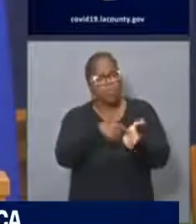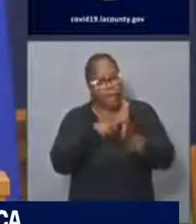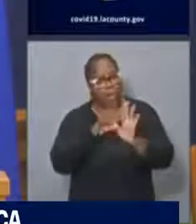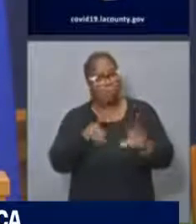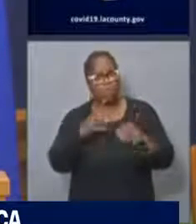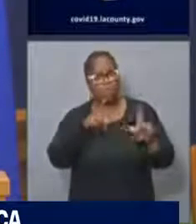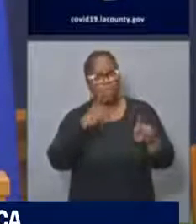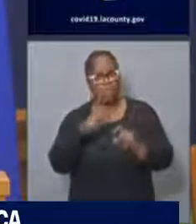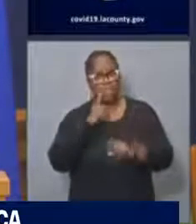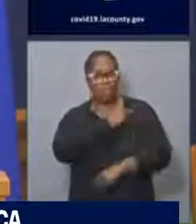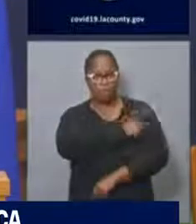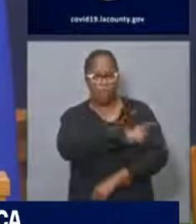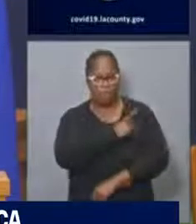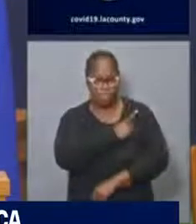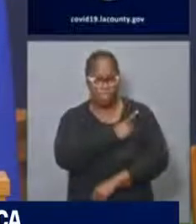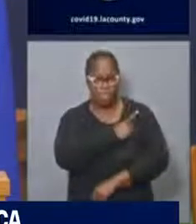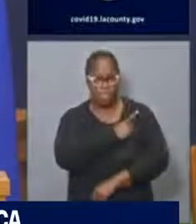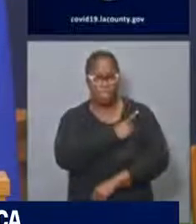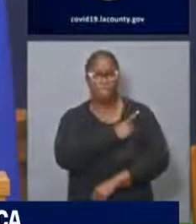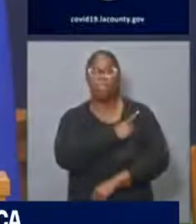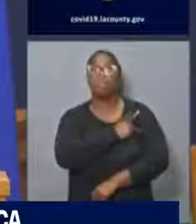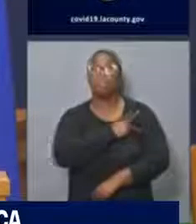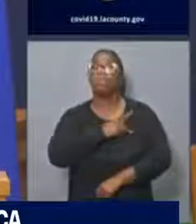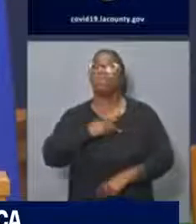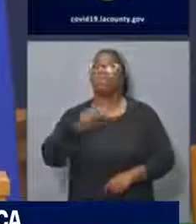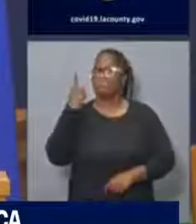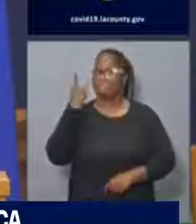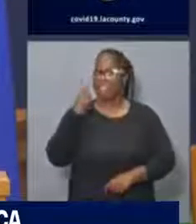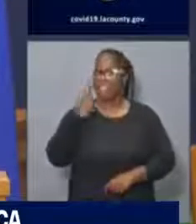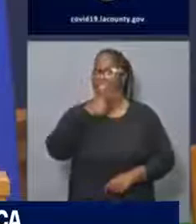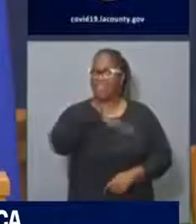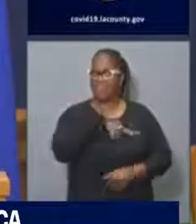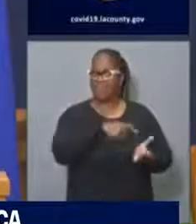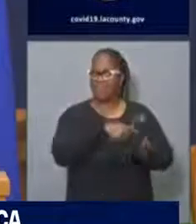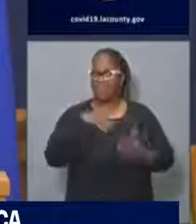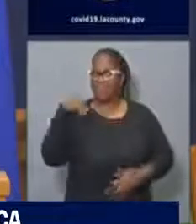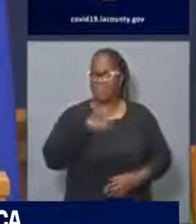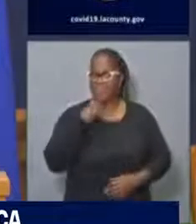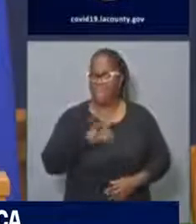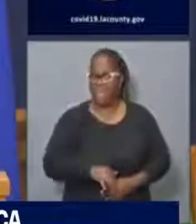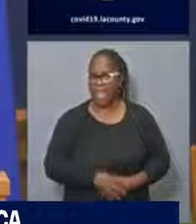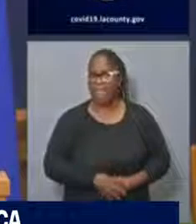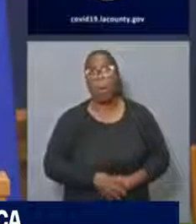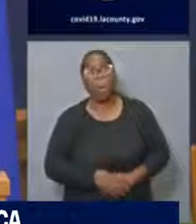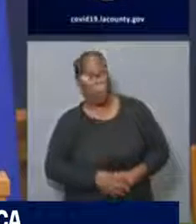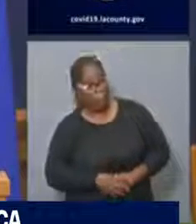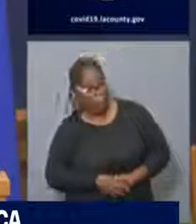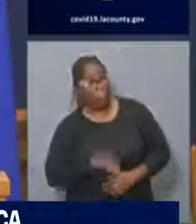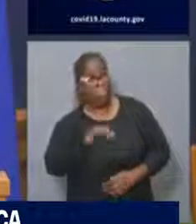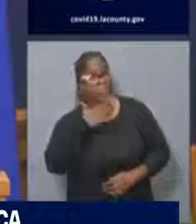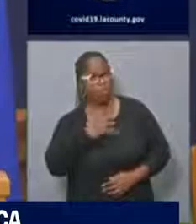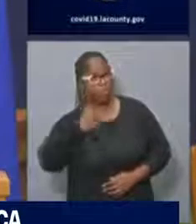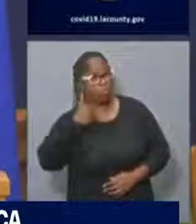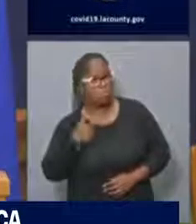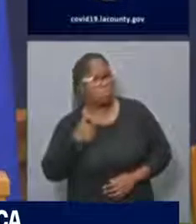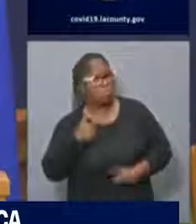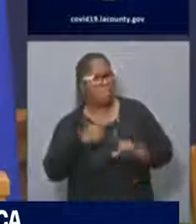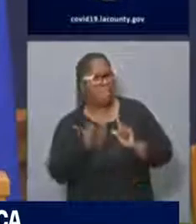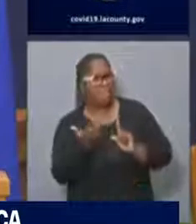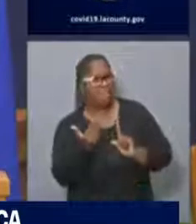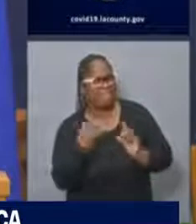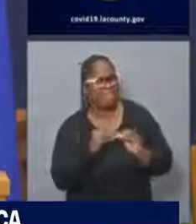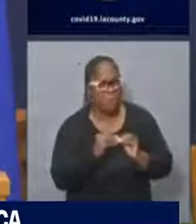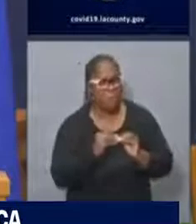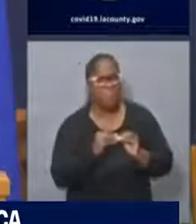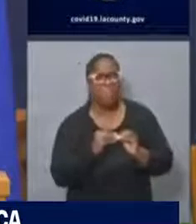their patients and plans are required to pay for it. This is a step in the right direction, but more needs to be done. Our efforts